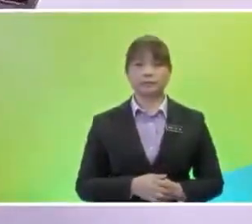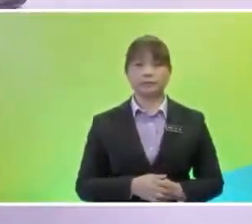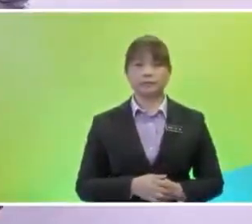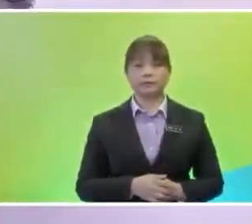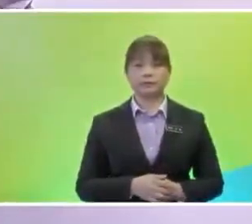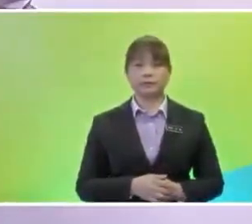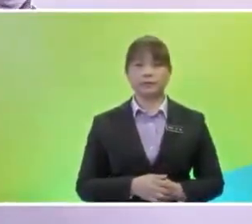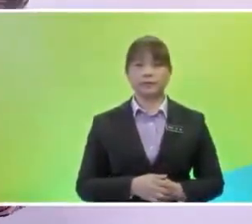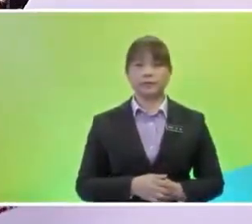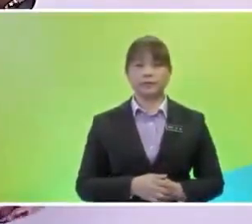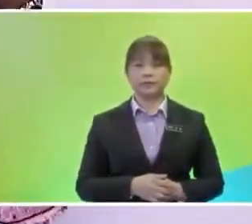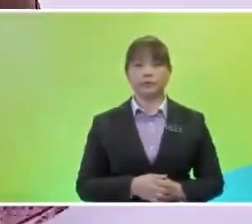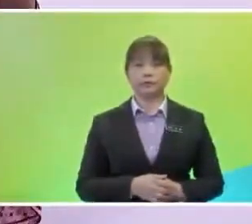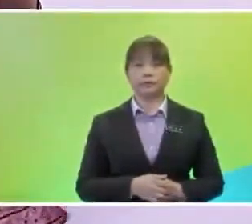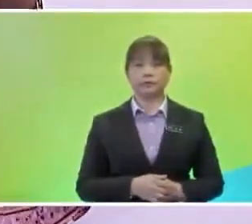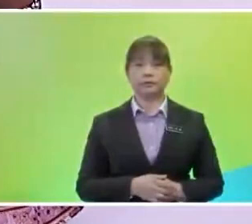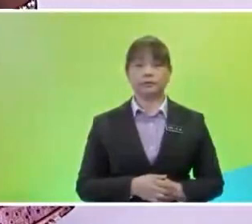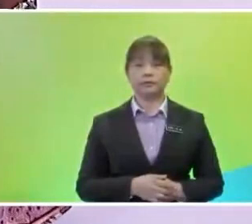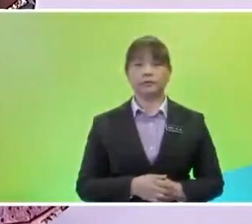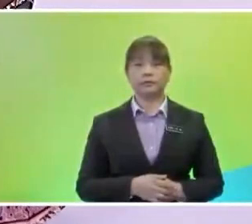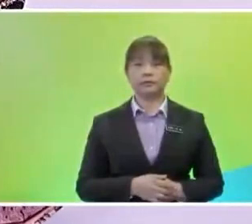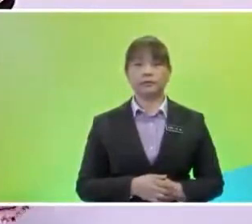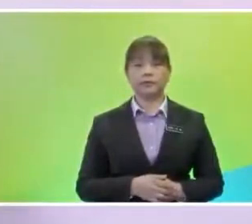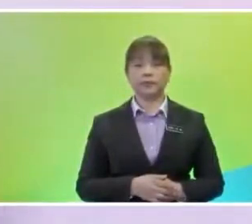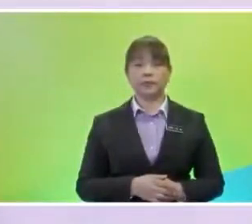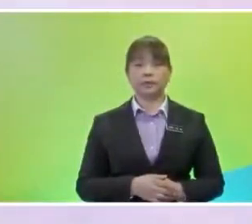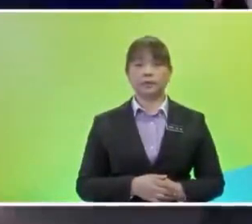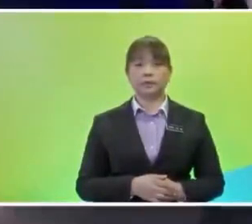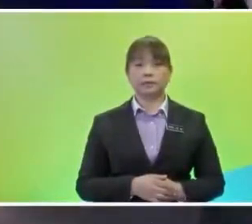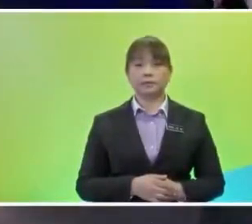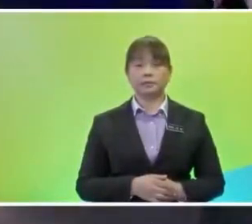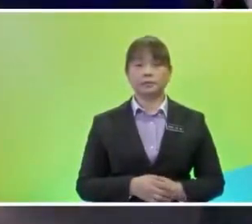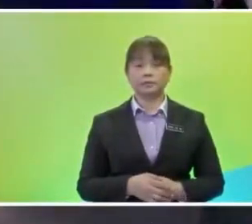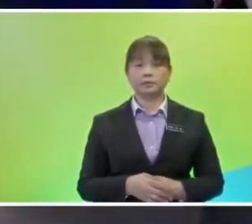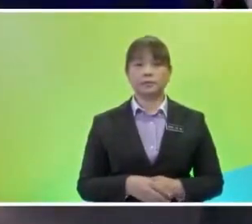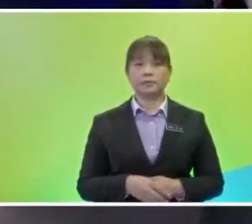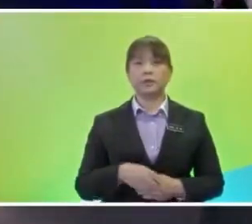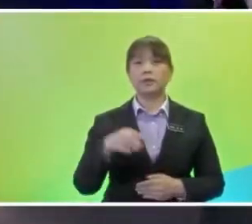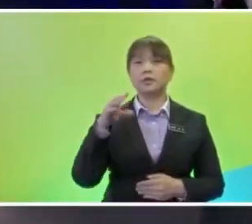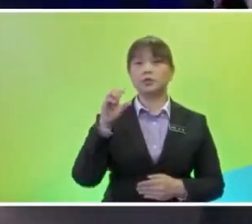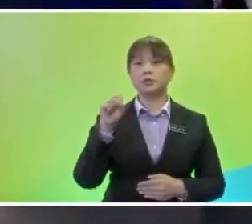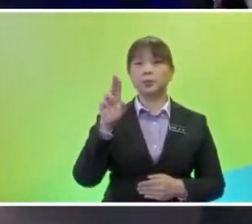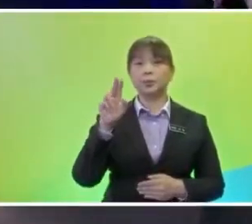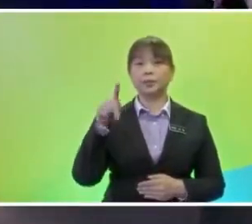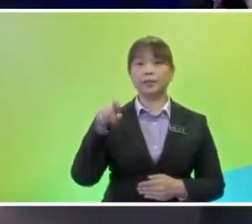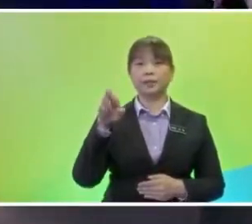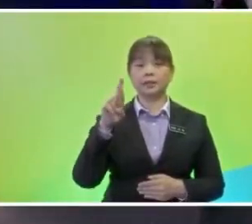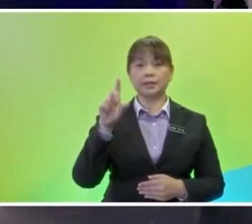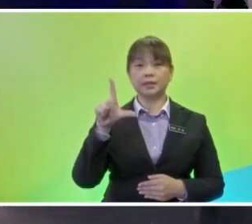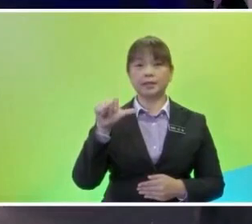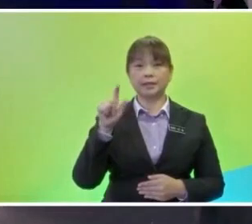people, he's at the highest level. He is. Okay. He's too strong. So, superlative adjectives are